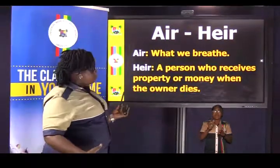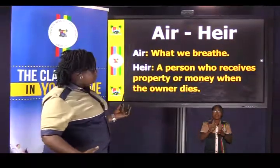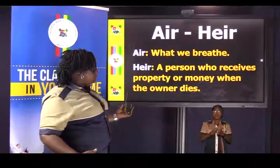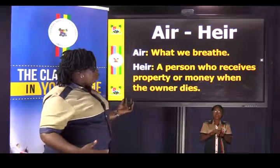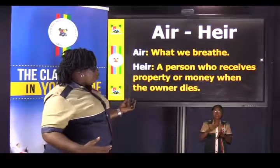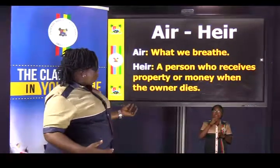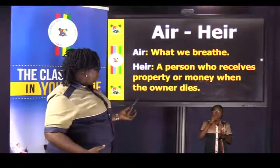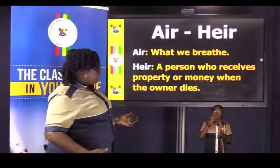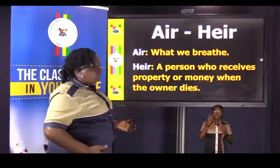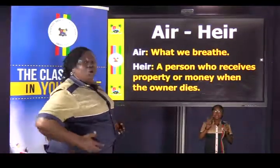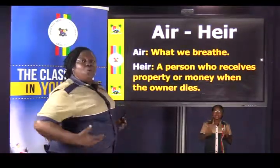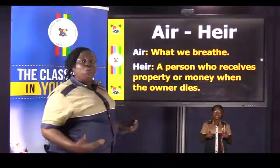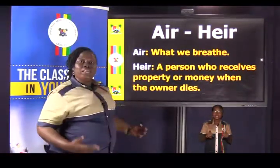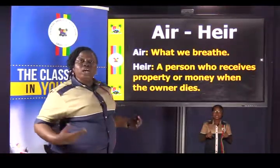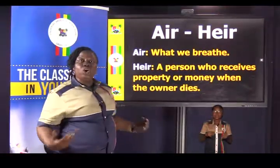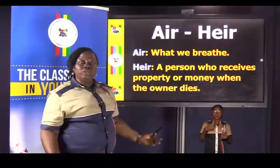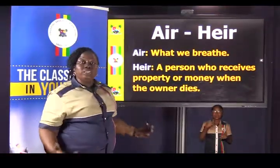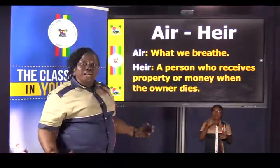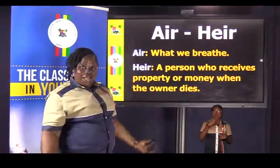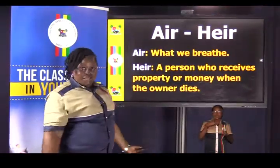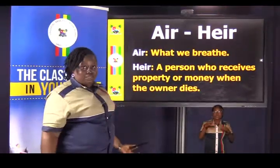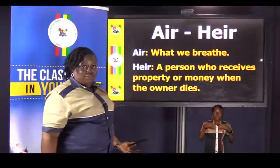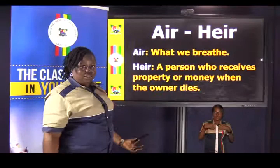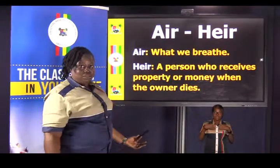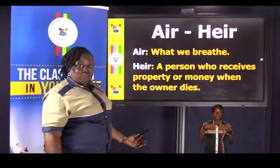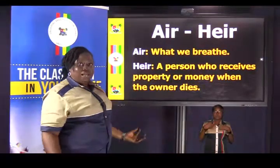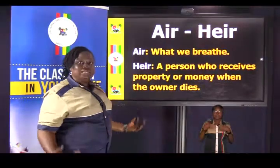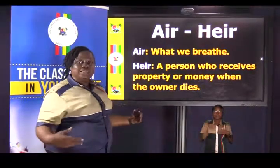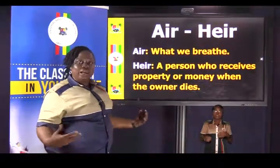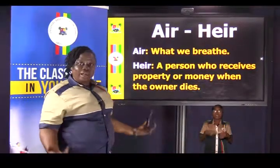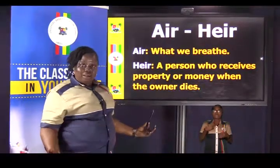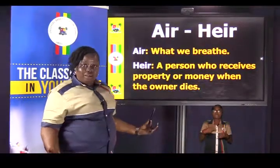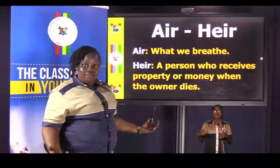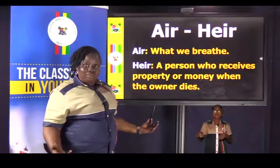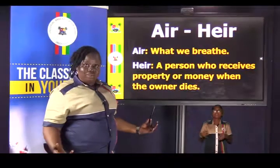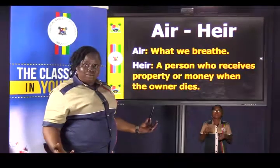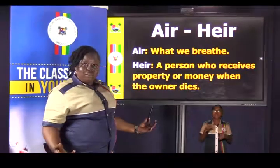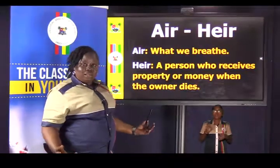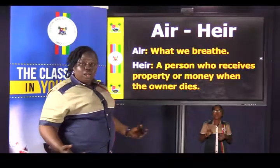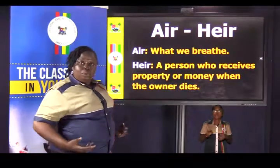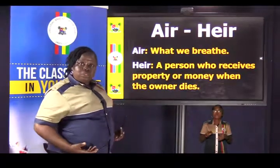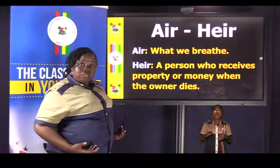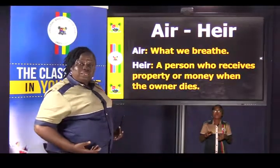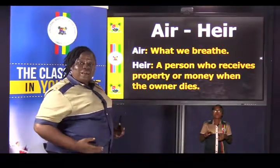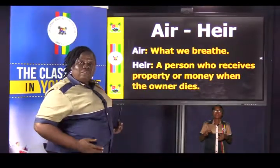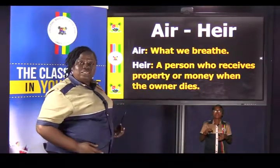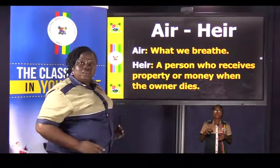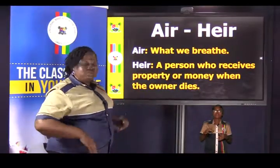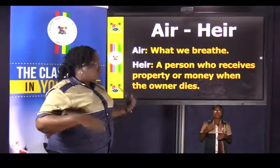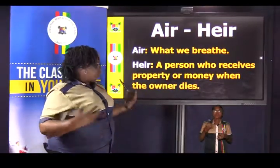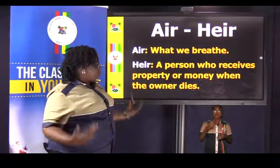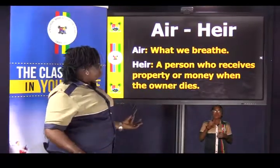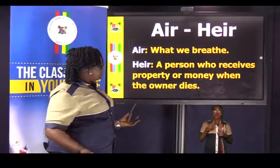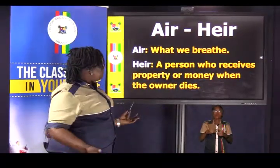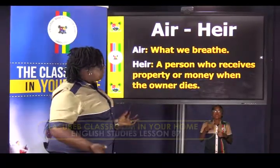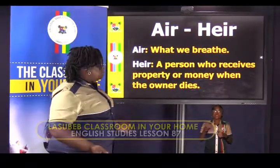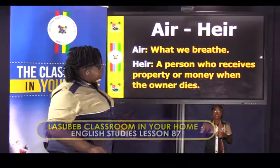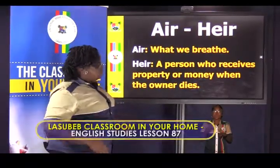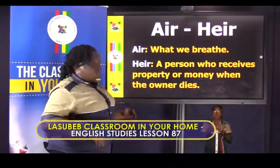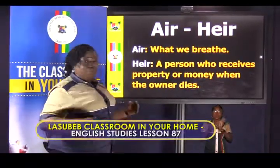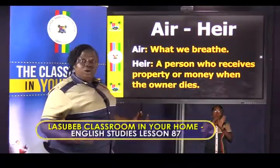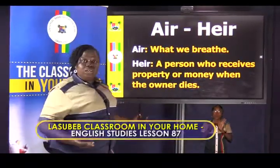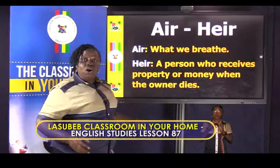receives property or money when the owner dies. That is the heir. A person that receives